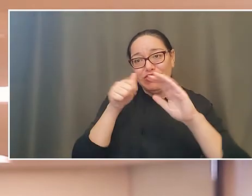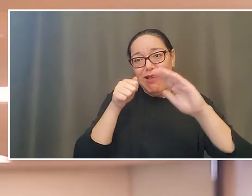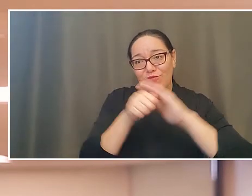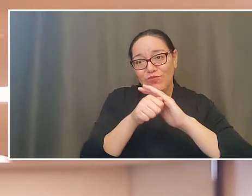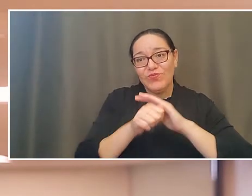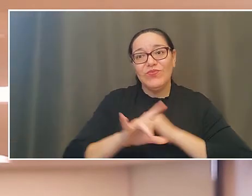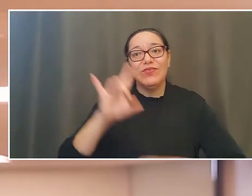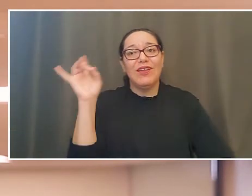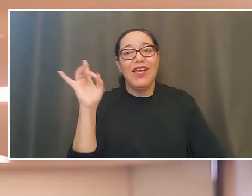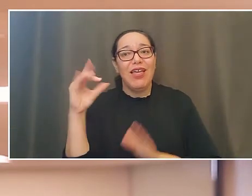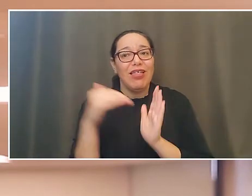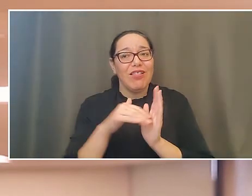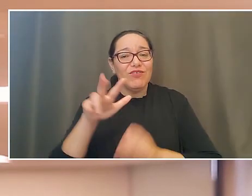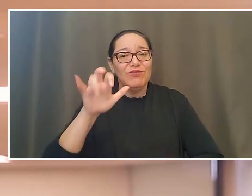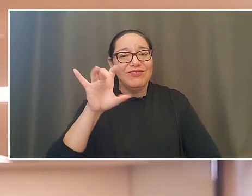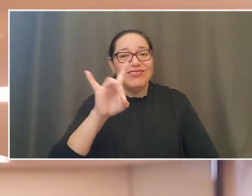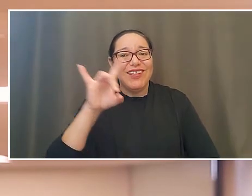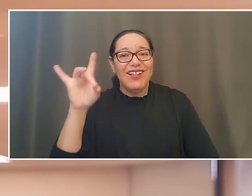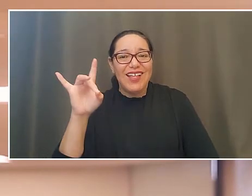rental assistance.